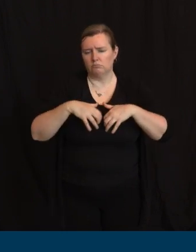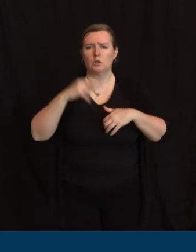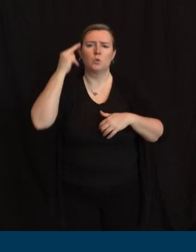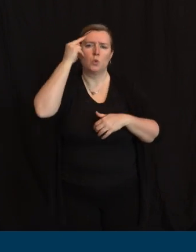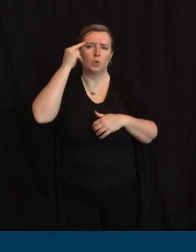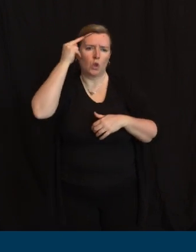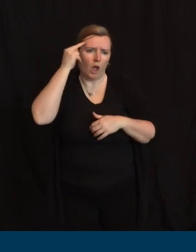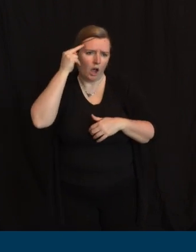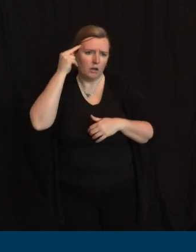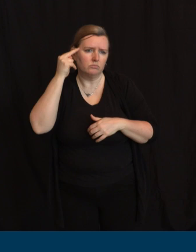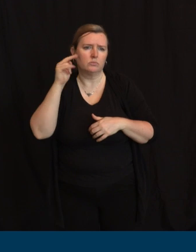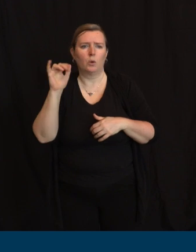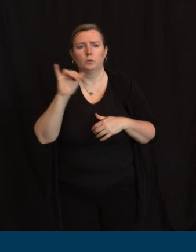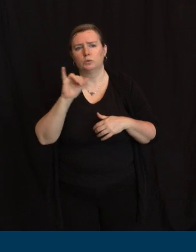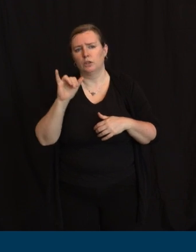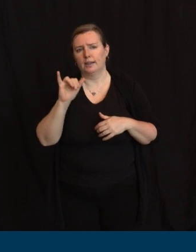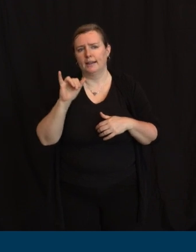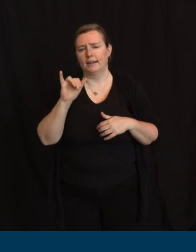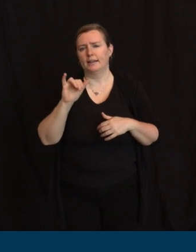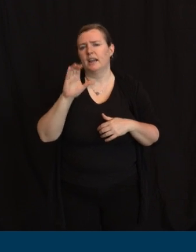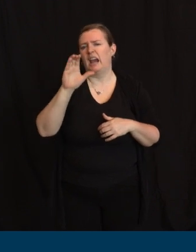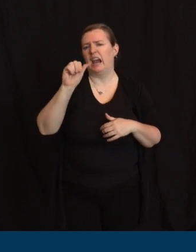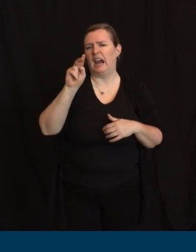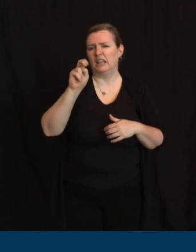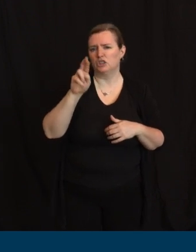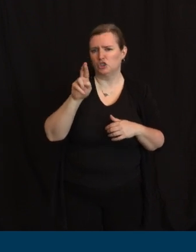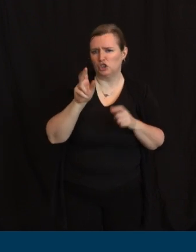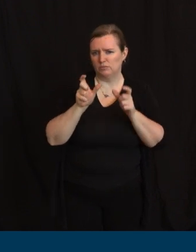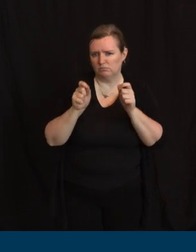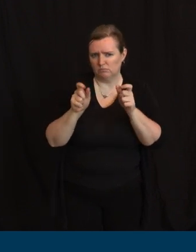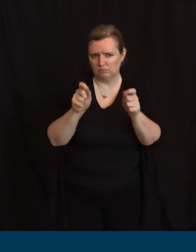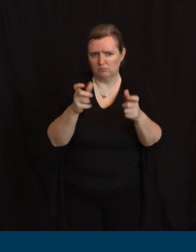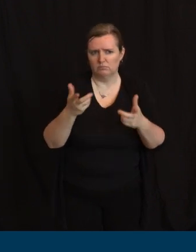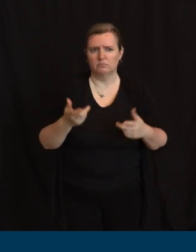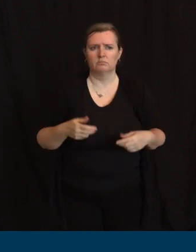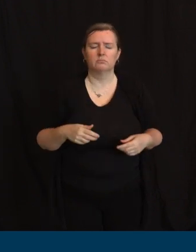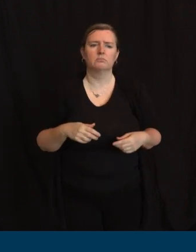leading causes of comorbid complications.